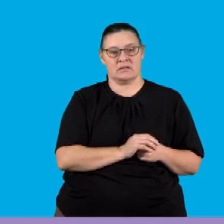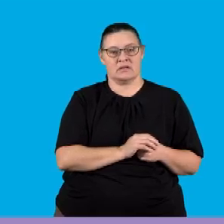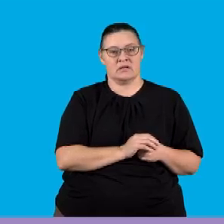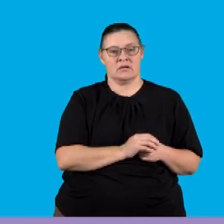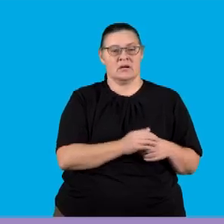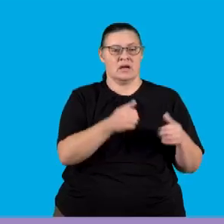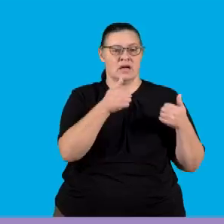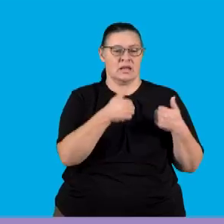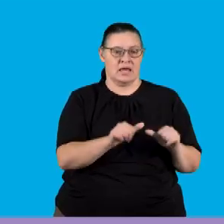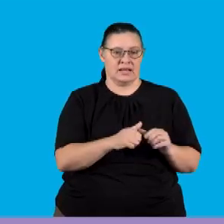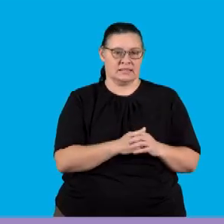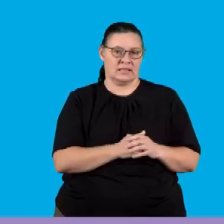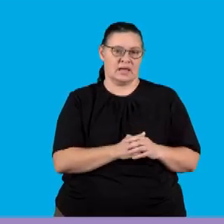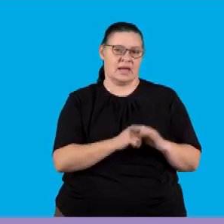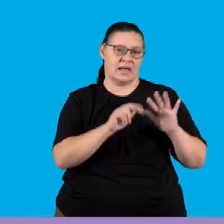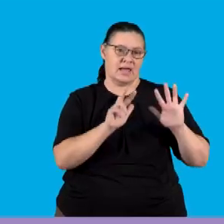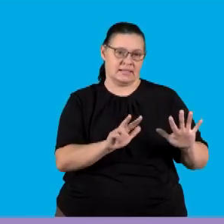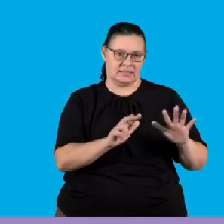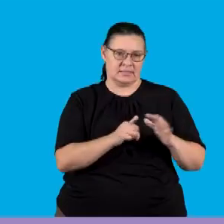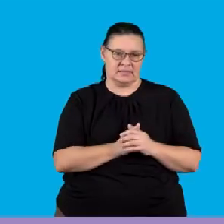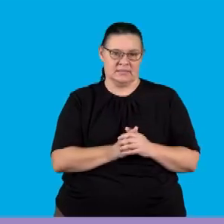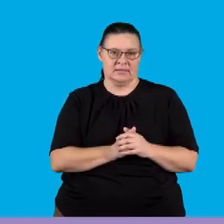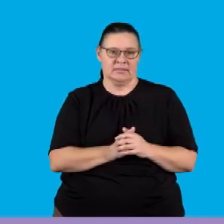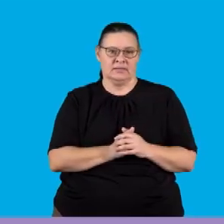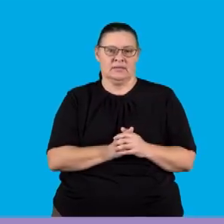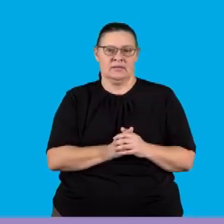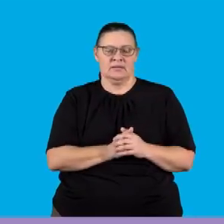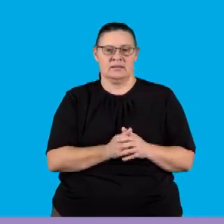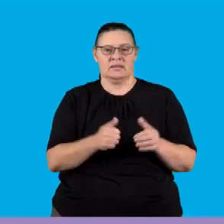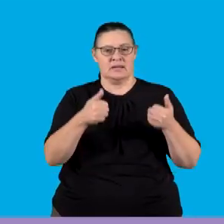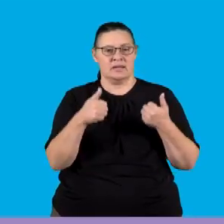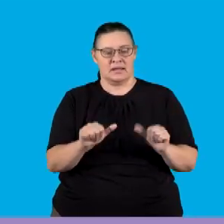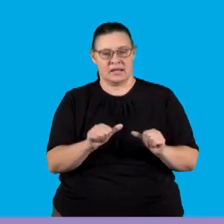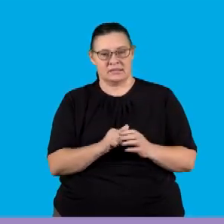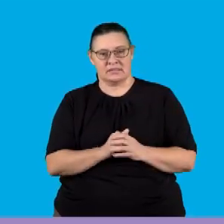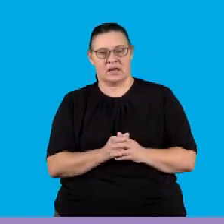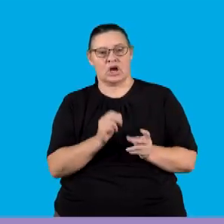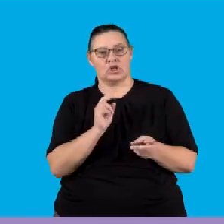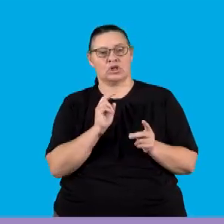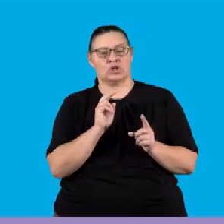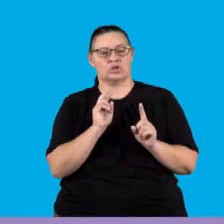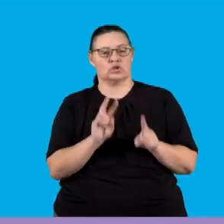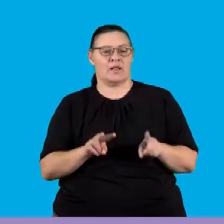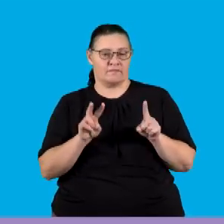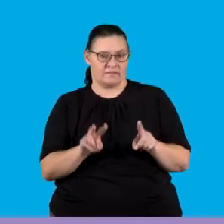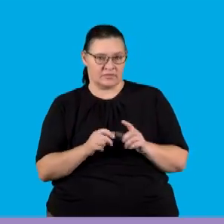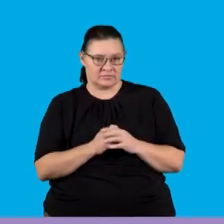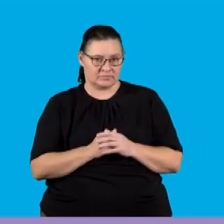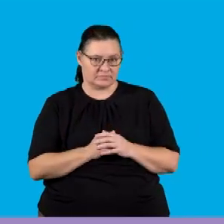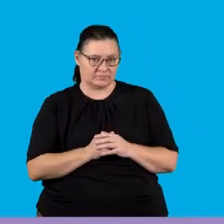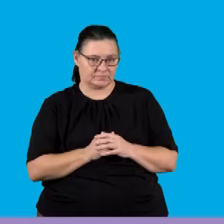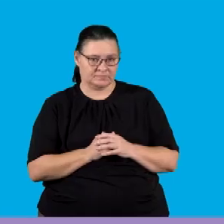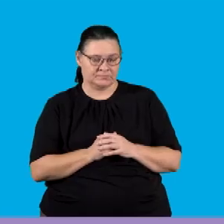indicated to us is a 5. Then we are also given an 8. And of course, lastly,